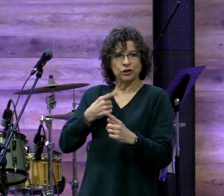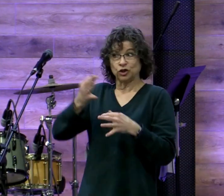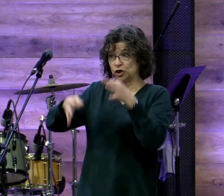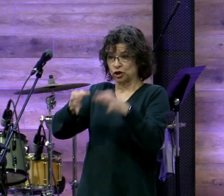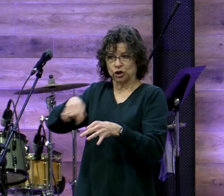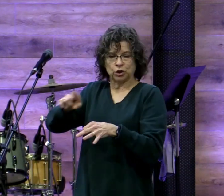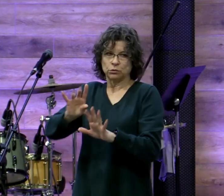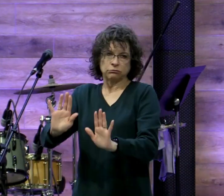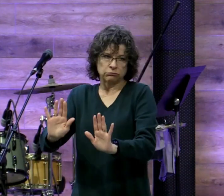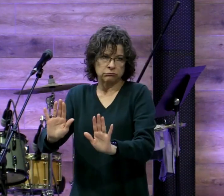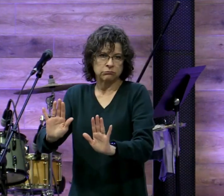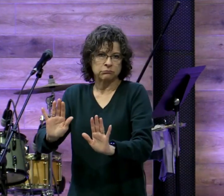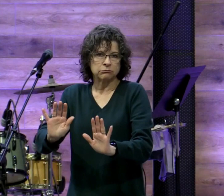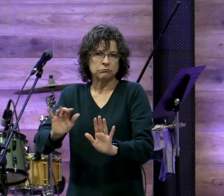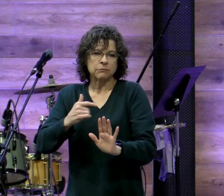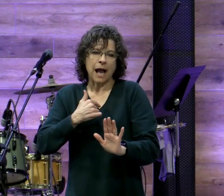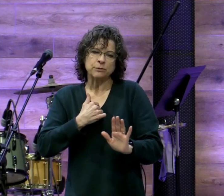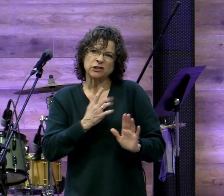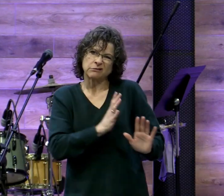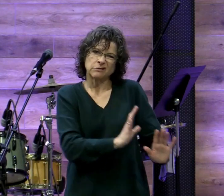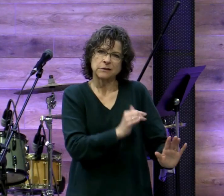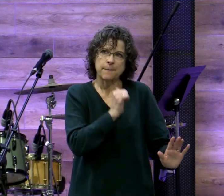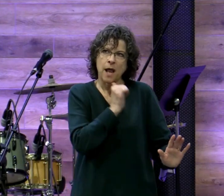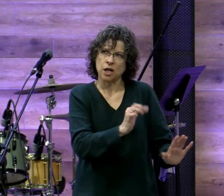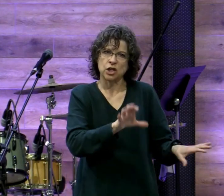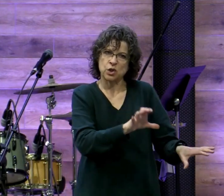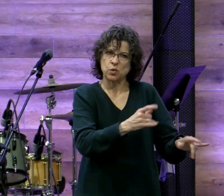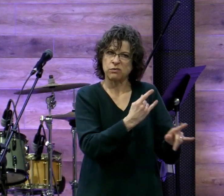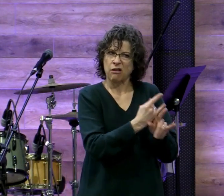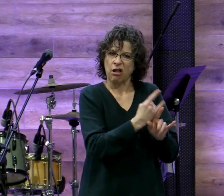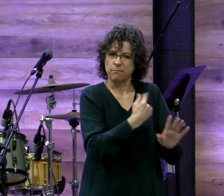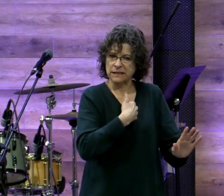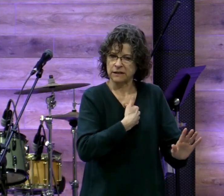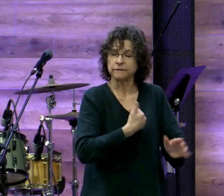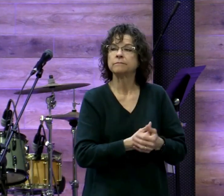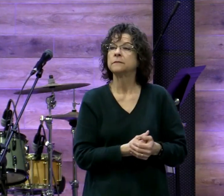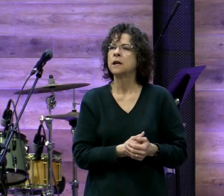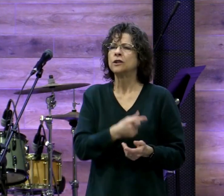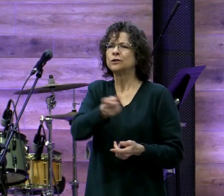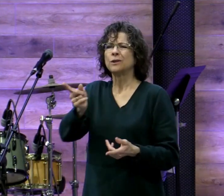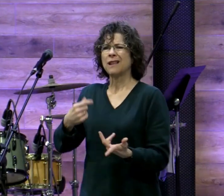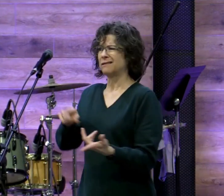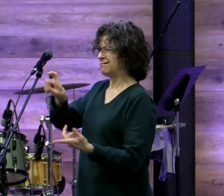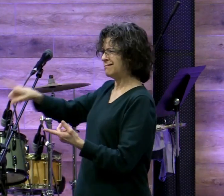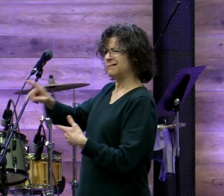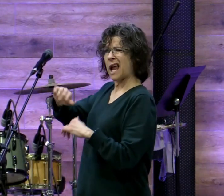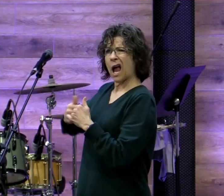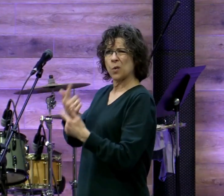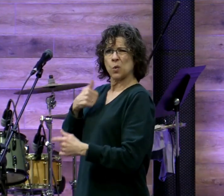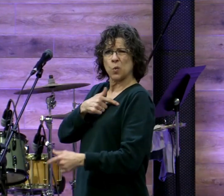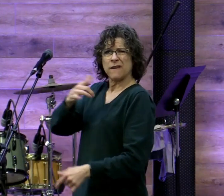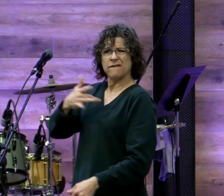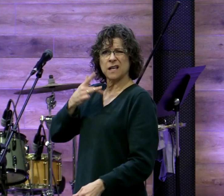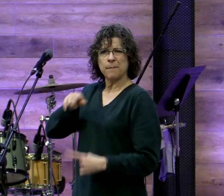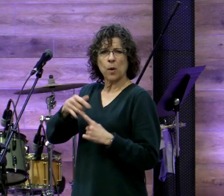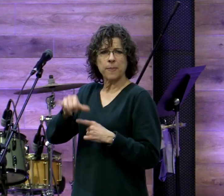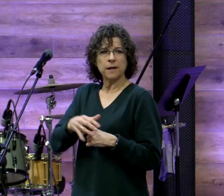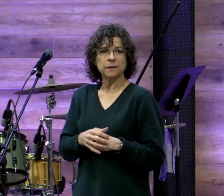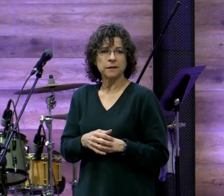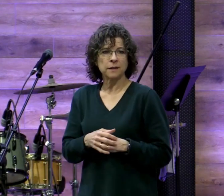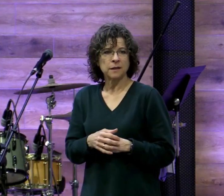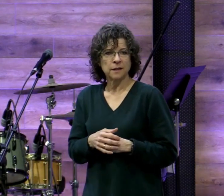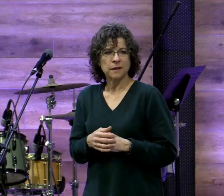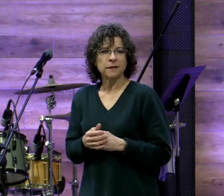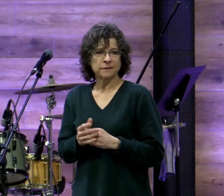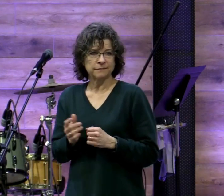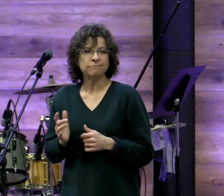So what's our position as a church on alcohol? Pastor, just give it to me straight. Here it is. One, don't be a legalist. Don't project